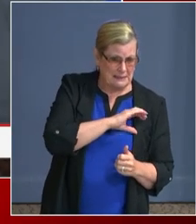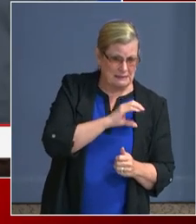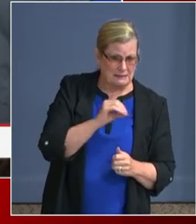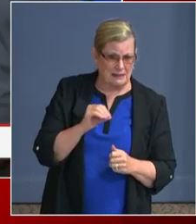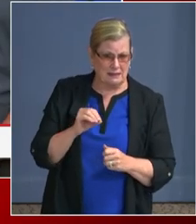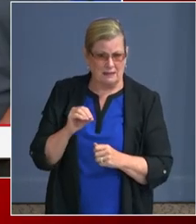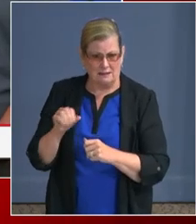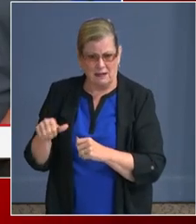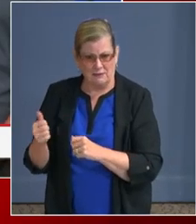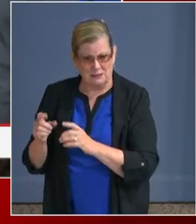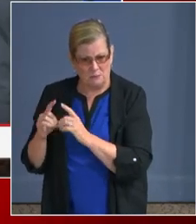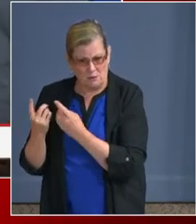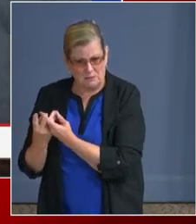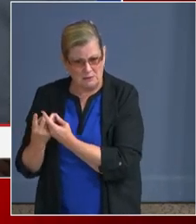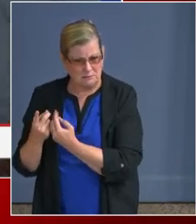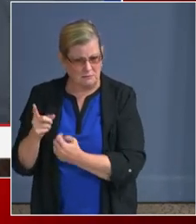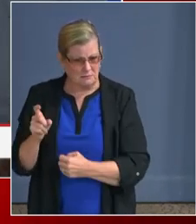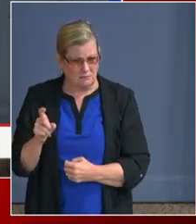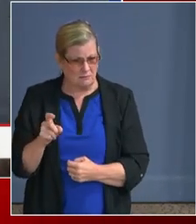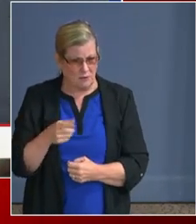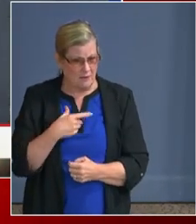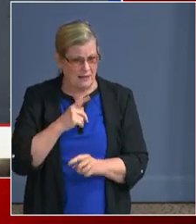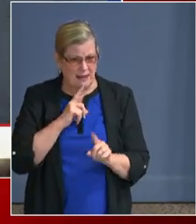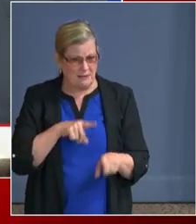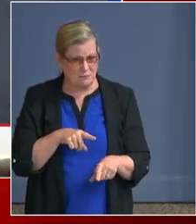been pepper spray used.